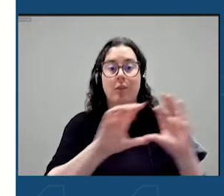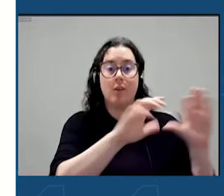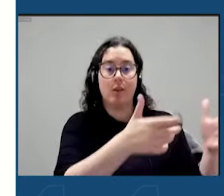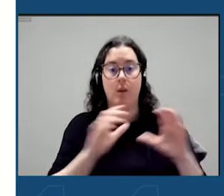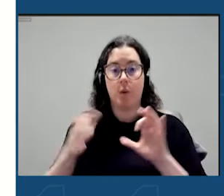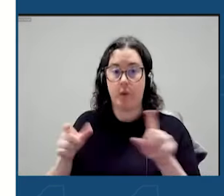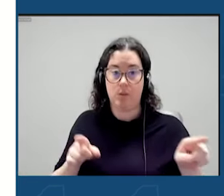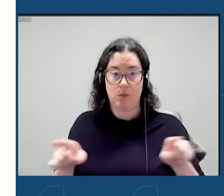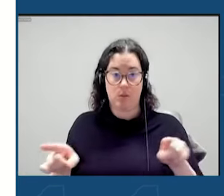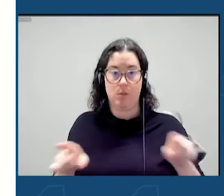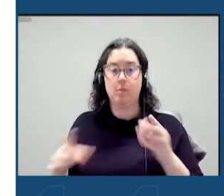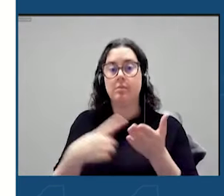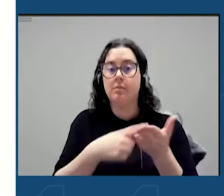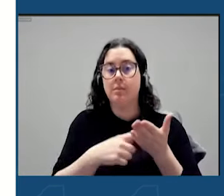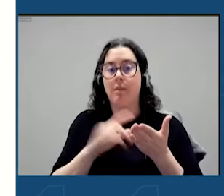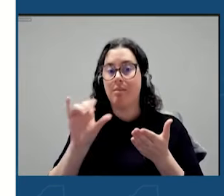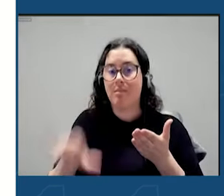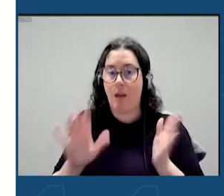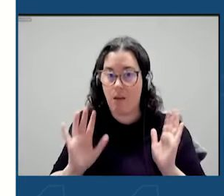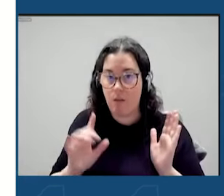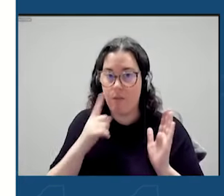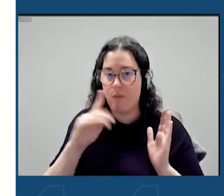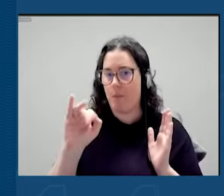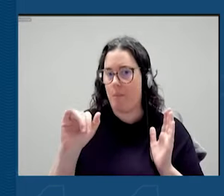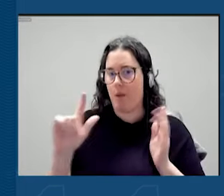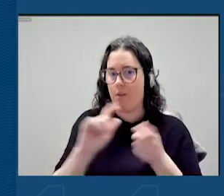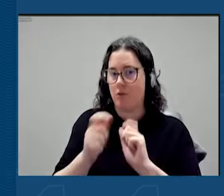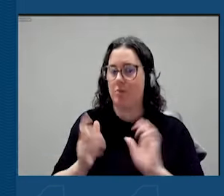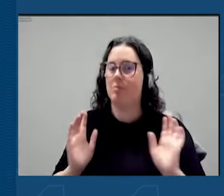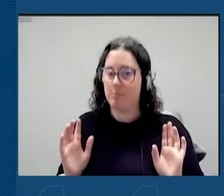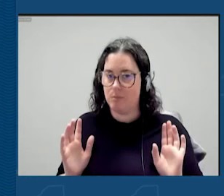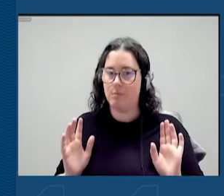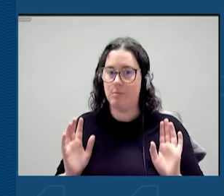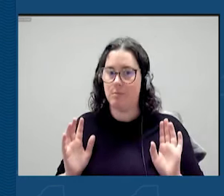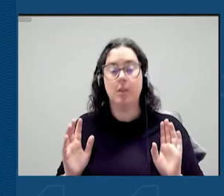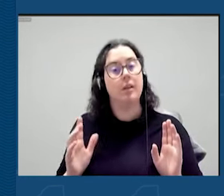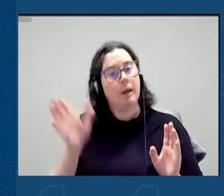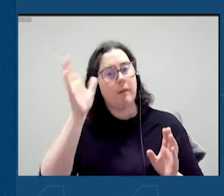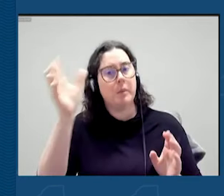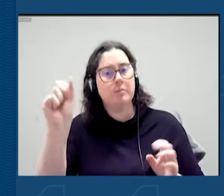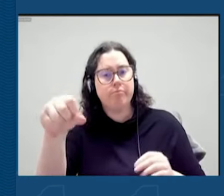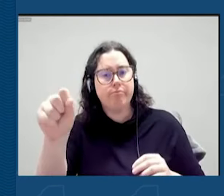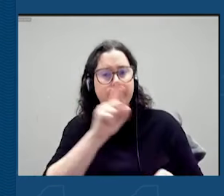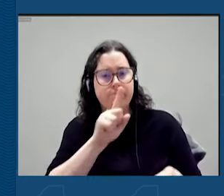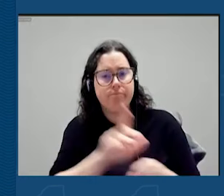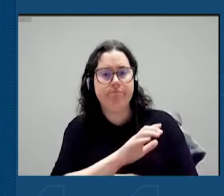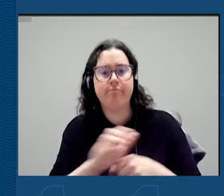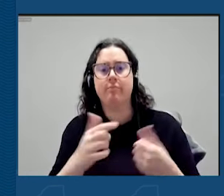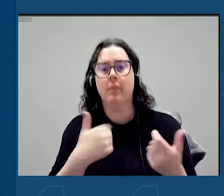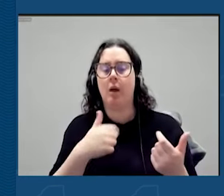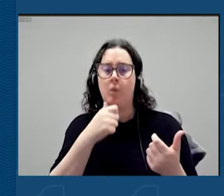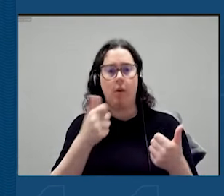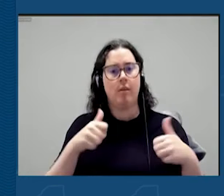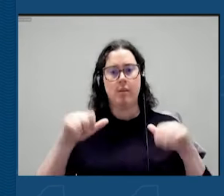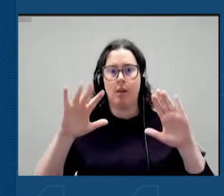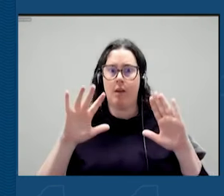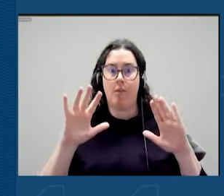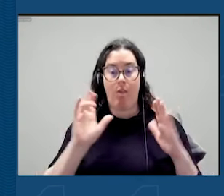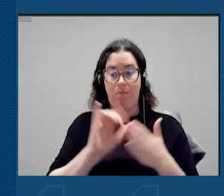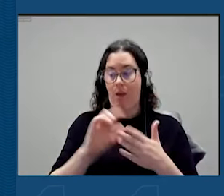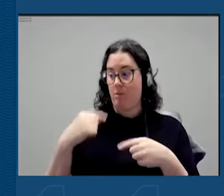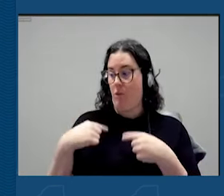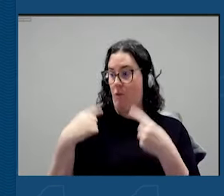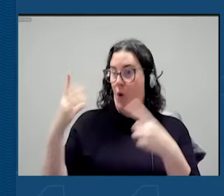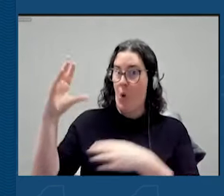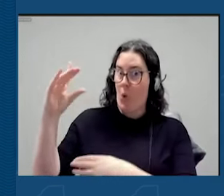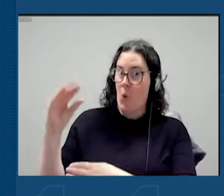That's what we're talking about in our bail changes. It's common sense and will not sacrifice the progress we've made in